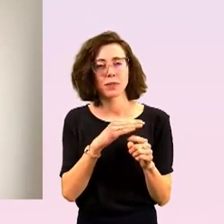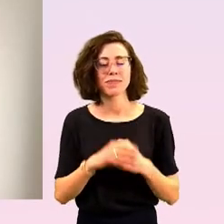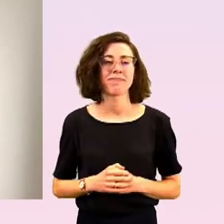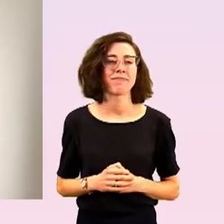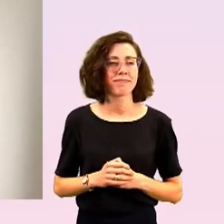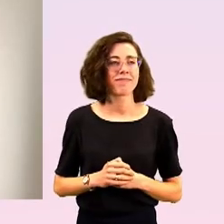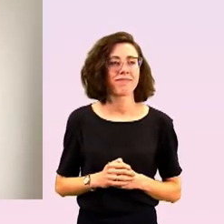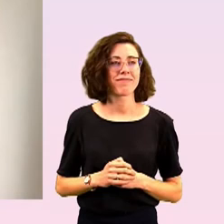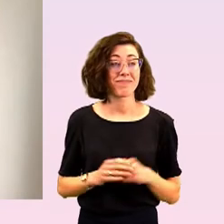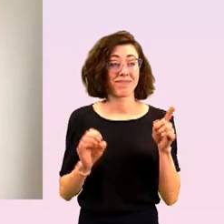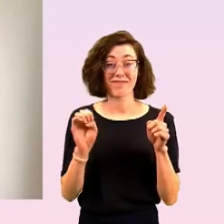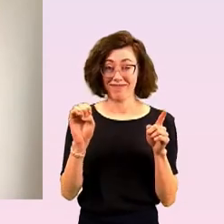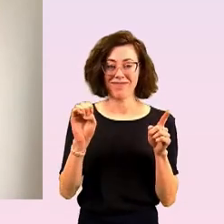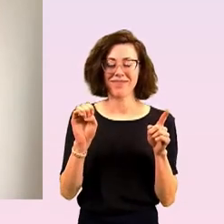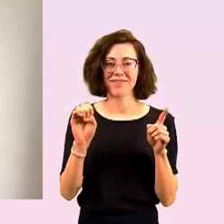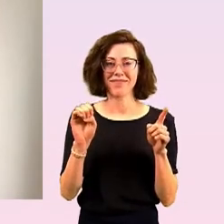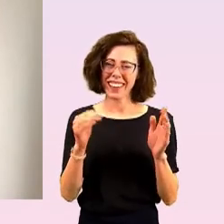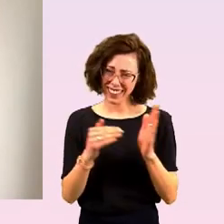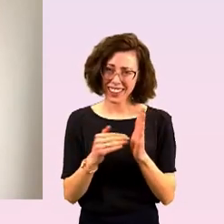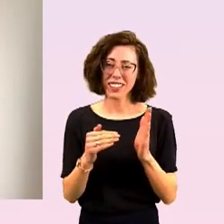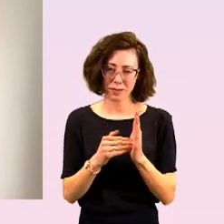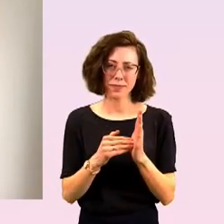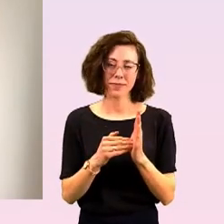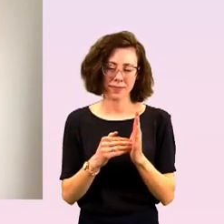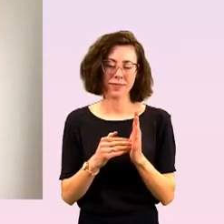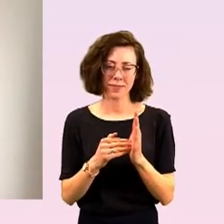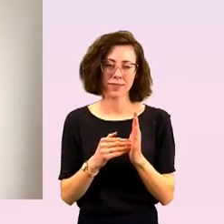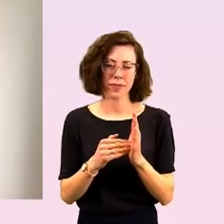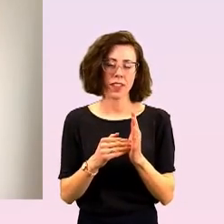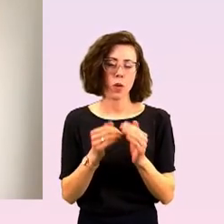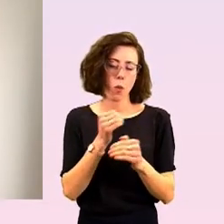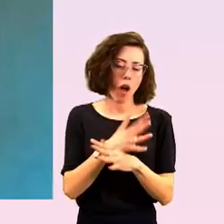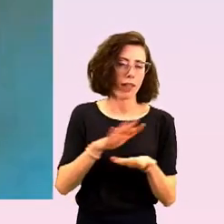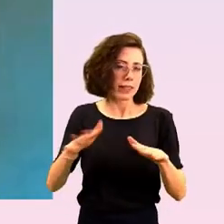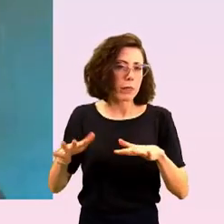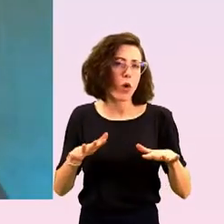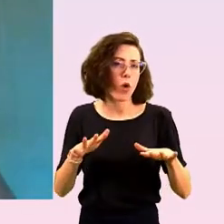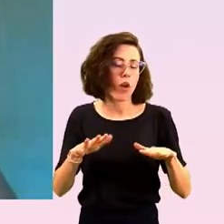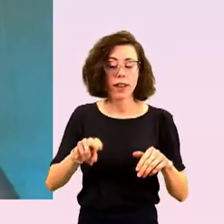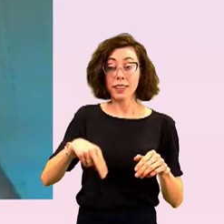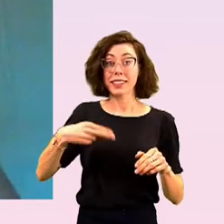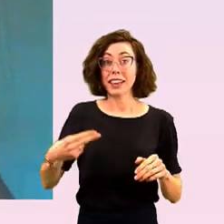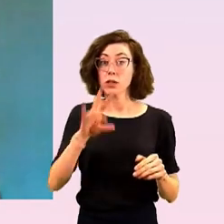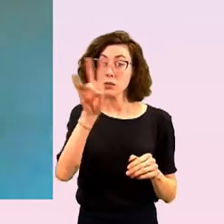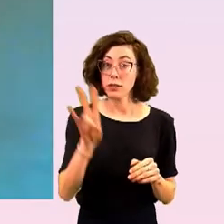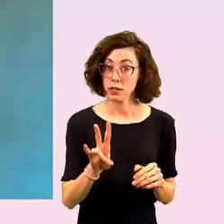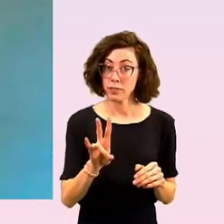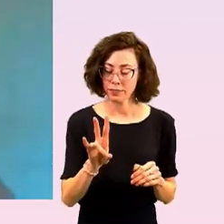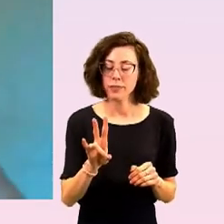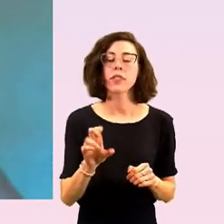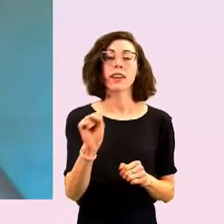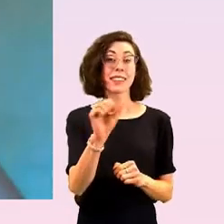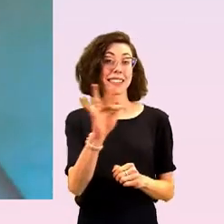Yeah, and I think what we're all getting to is kind of like this next question that kind of has come up is, these staff networks have